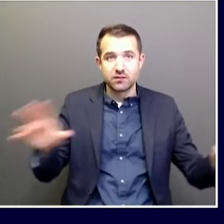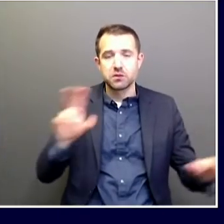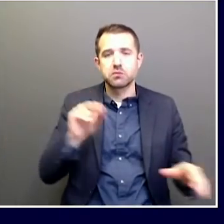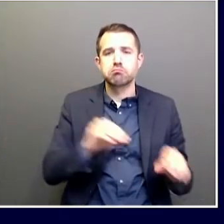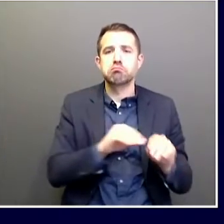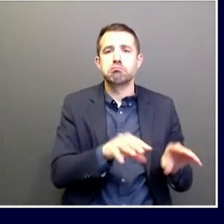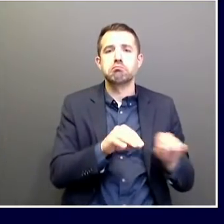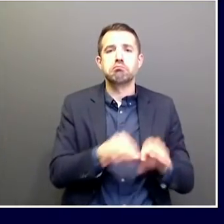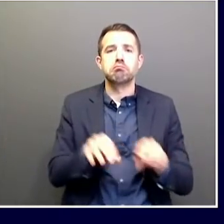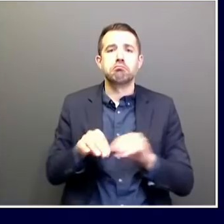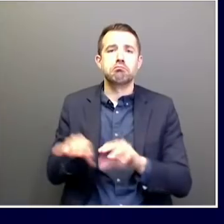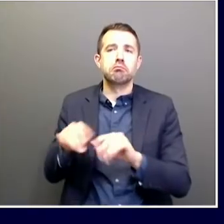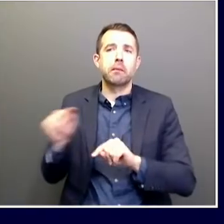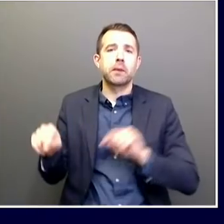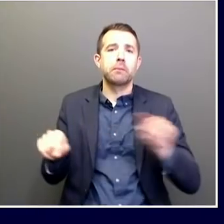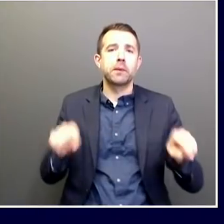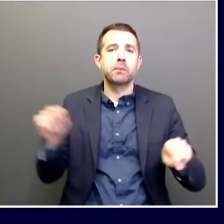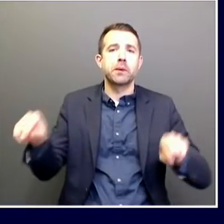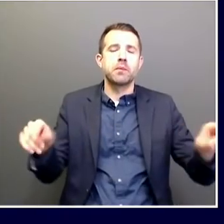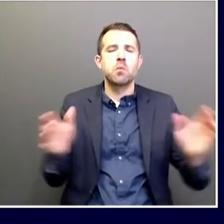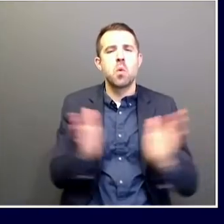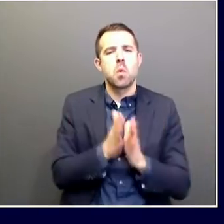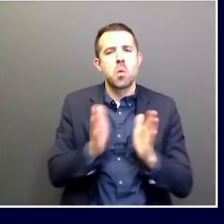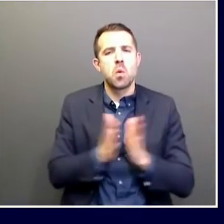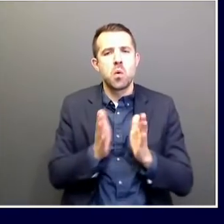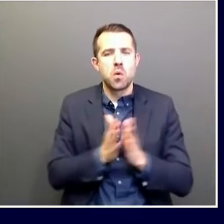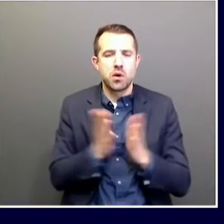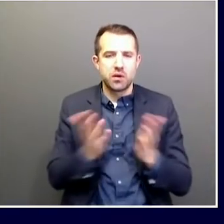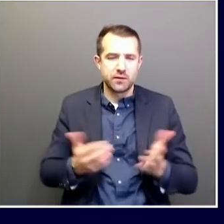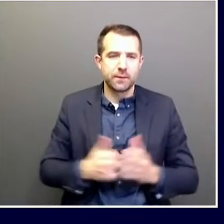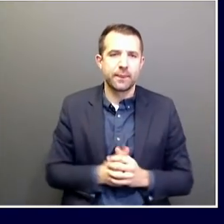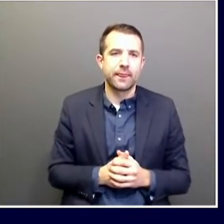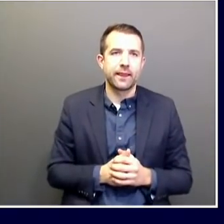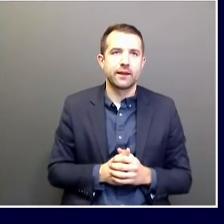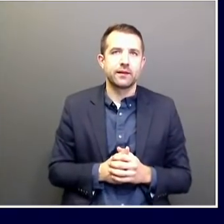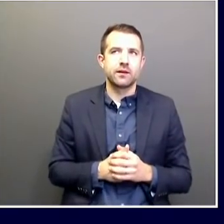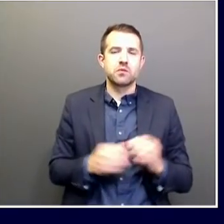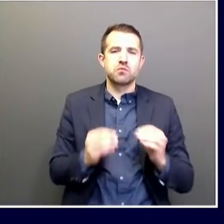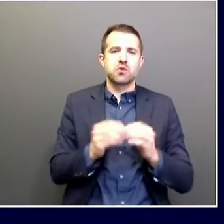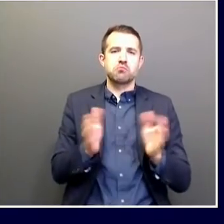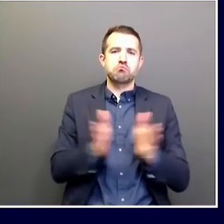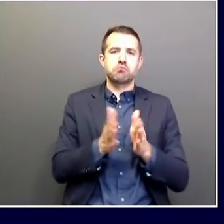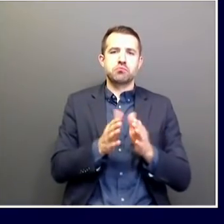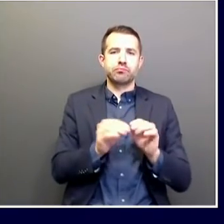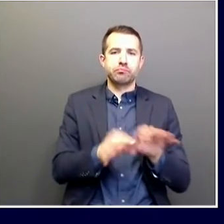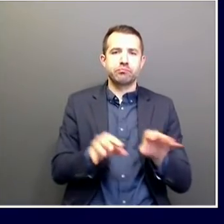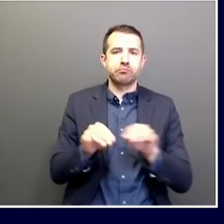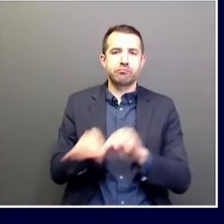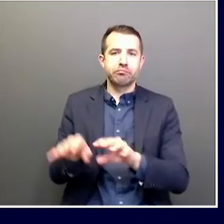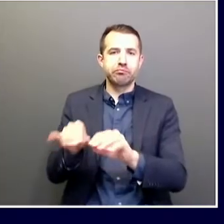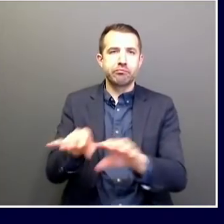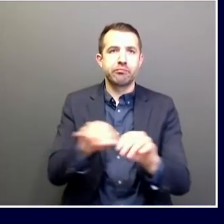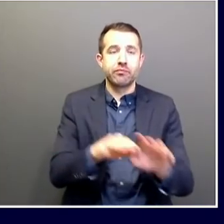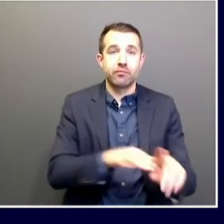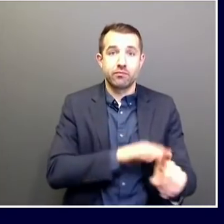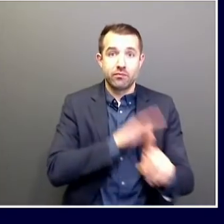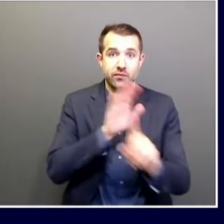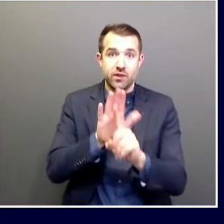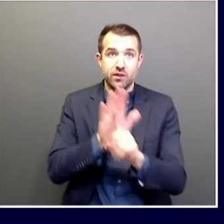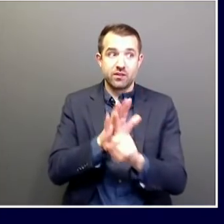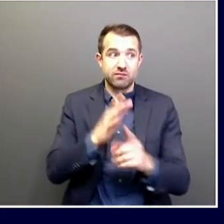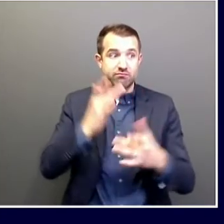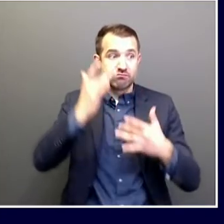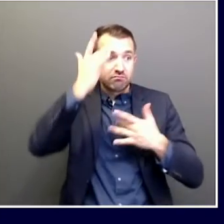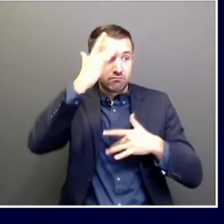may involve individuals in those facilities, the acuity of cases is not nearly what it was as compared